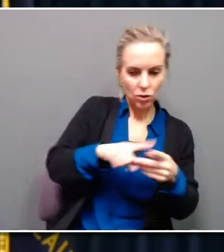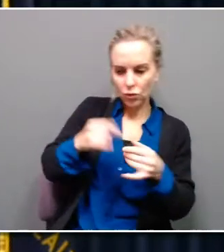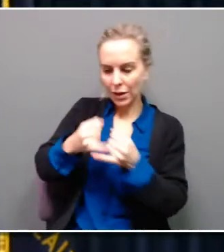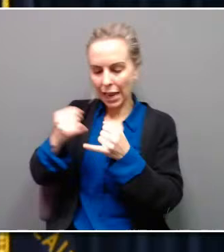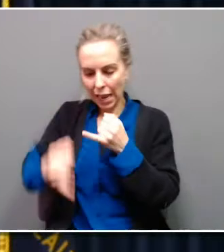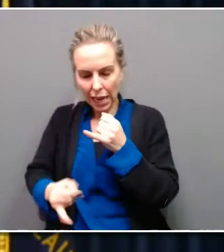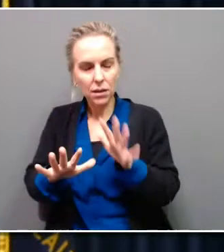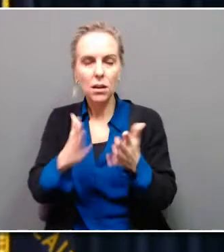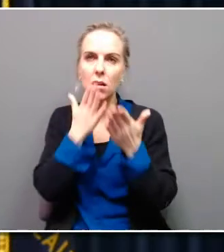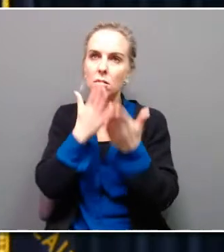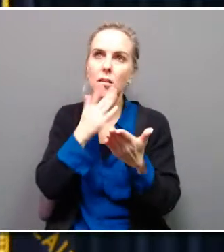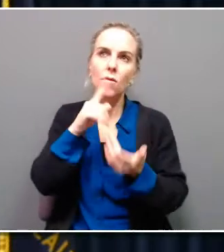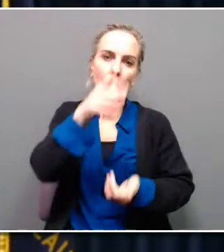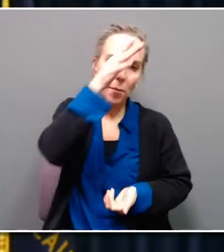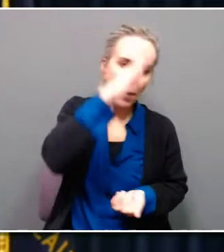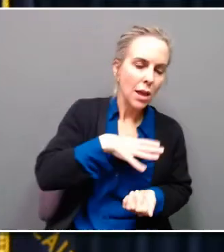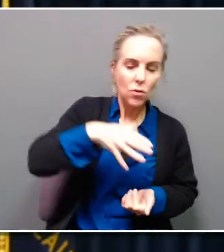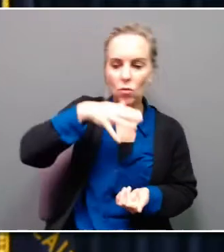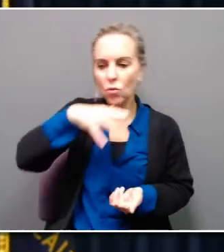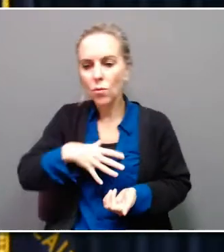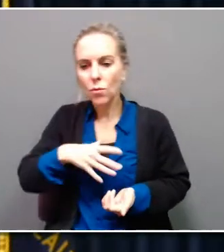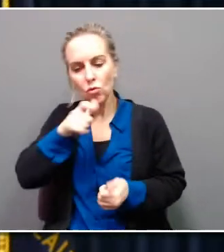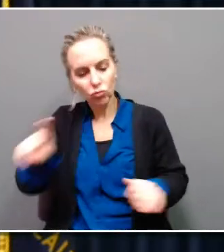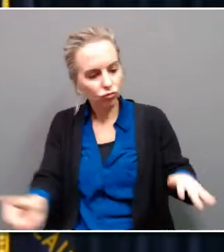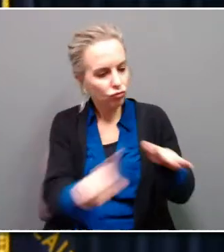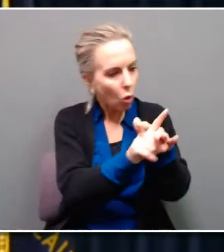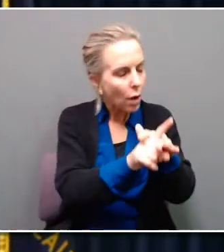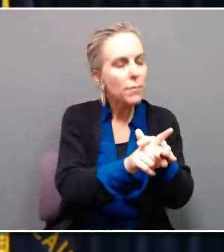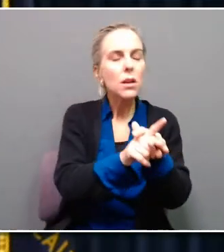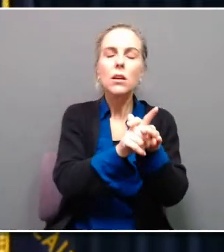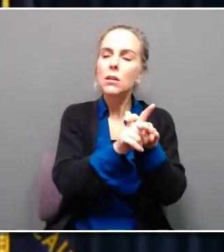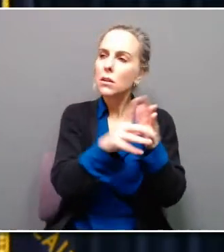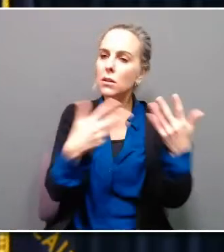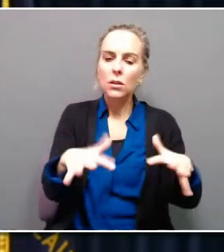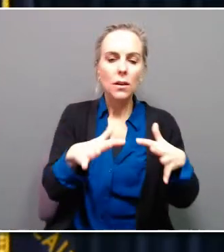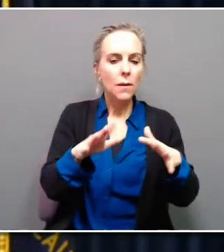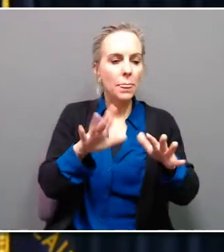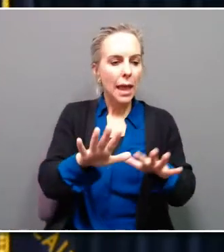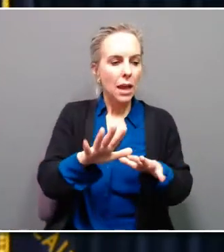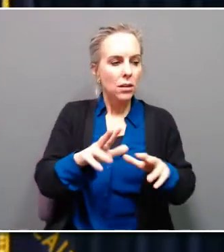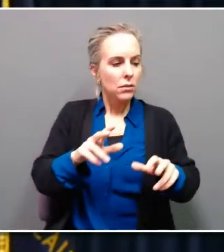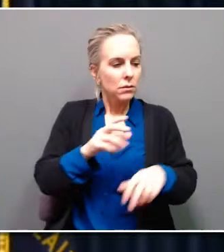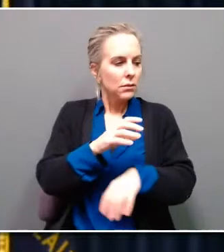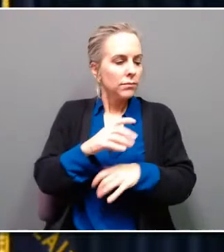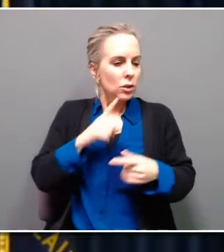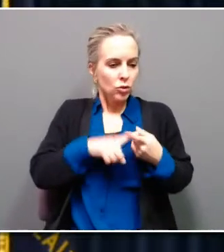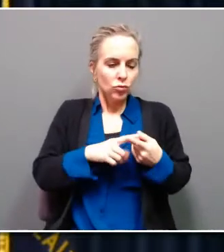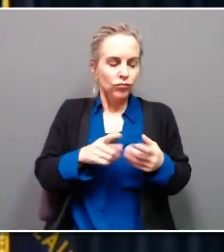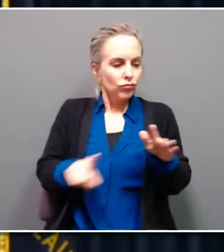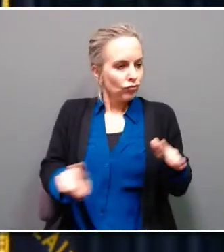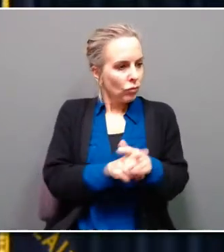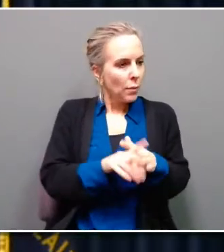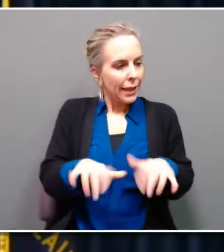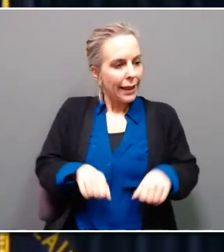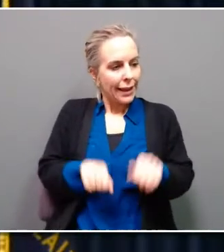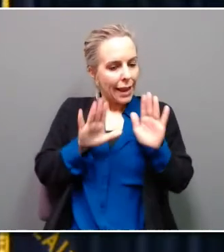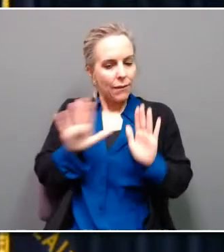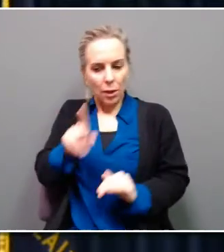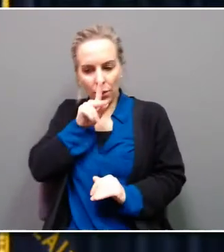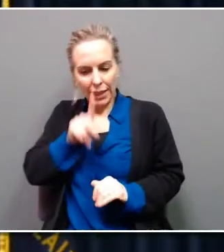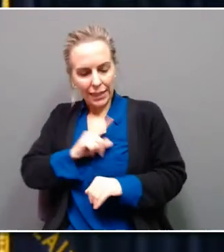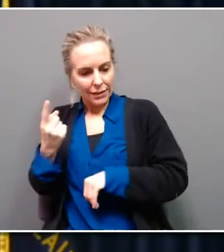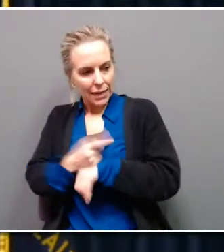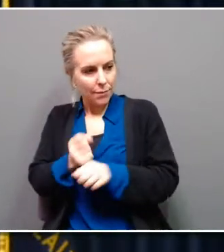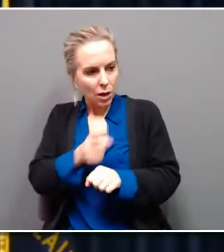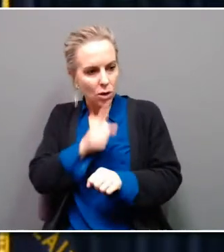for the men and the women who showed up, who gave a large part of their Thanksgiving day to make sure that things were safe for